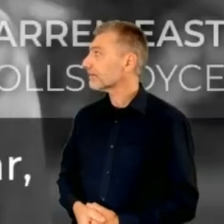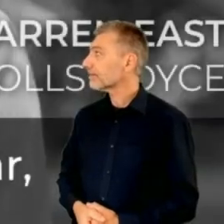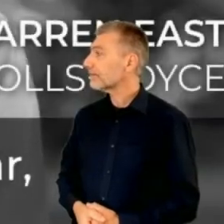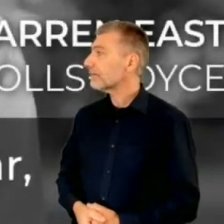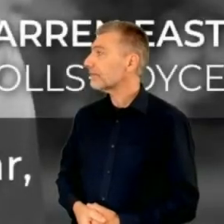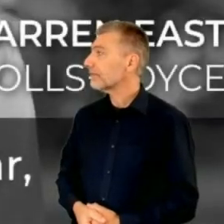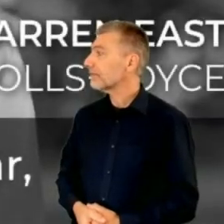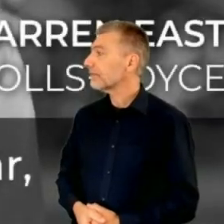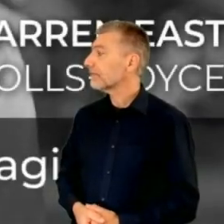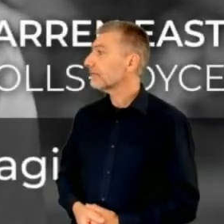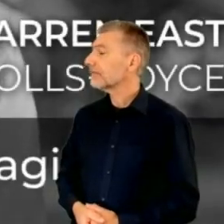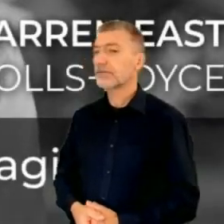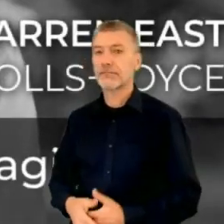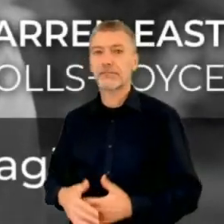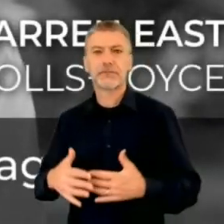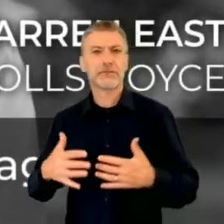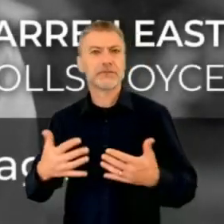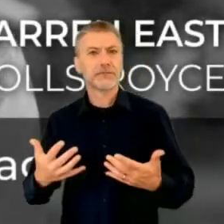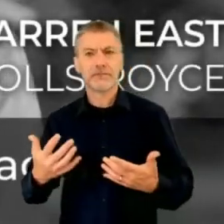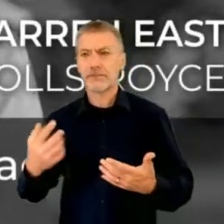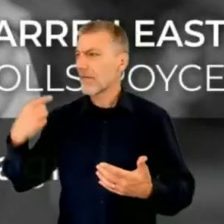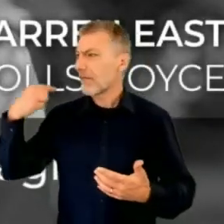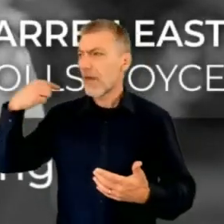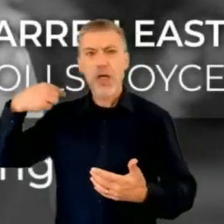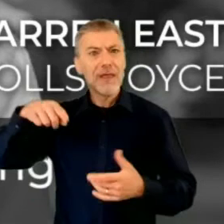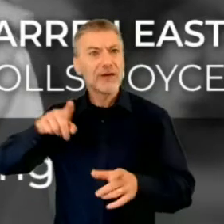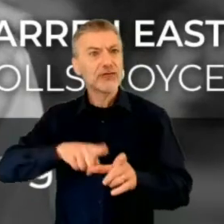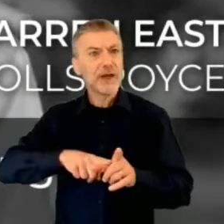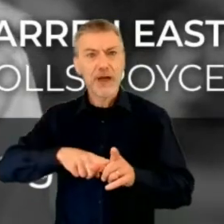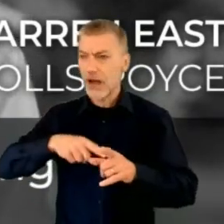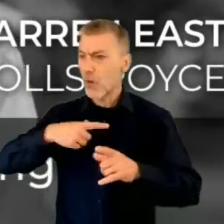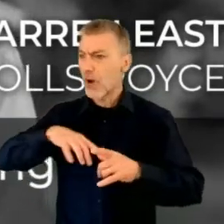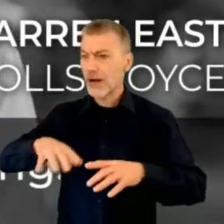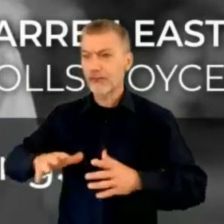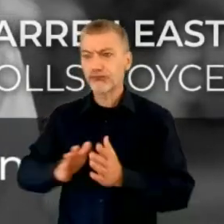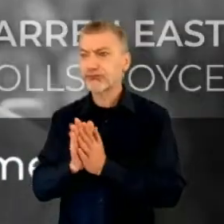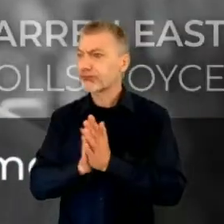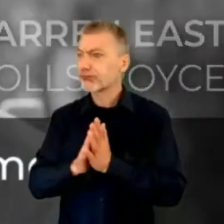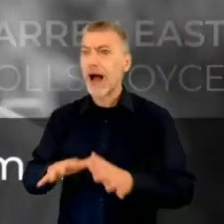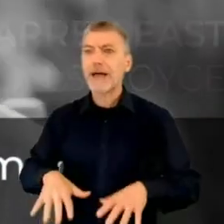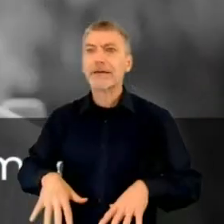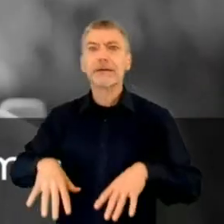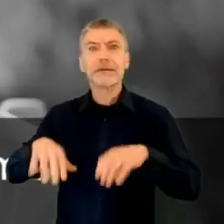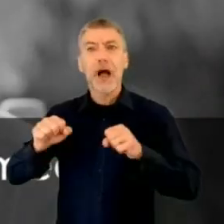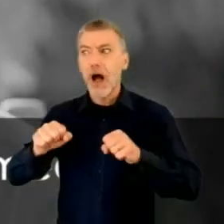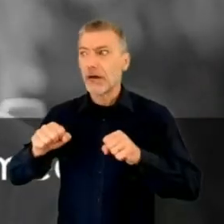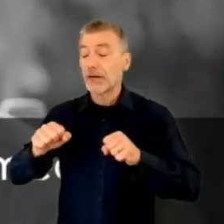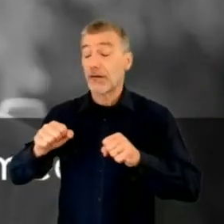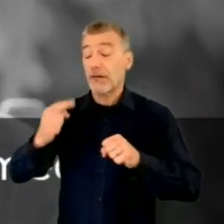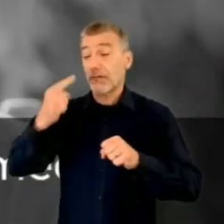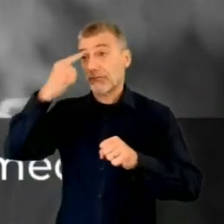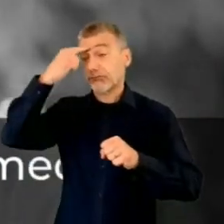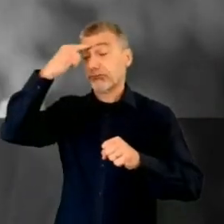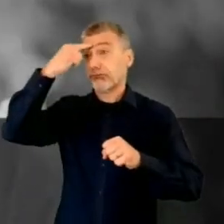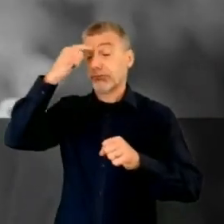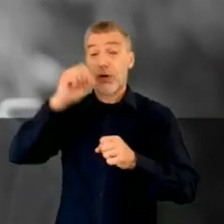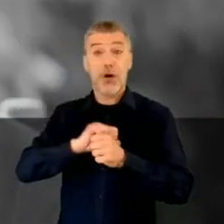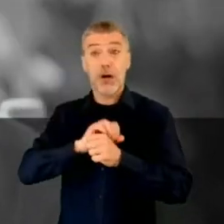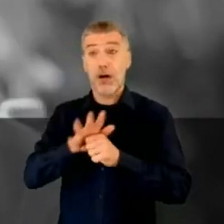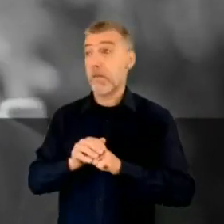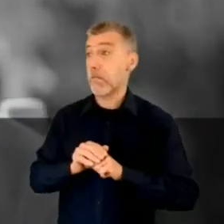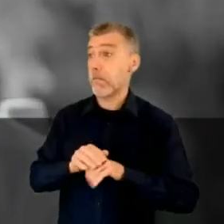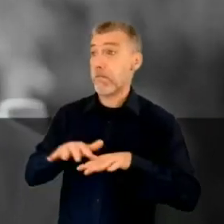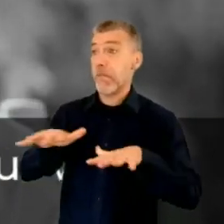When we started this year, no one could possibly have imagined the challenges it was going to bring. The pandemic has brought immediate and